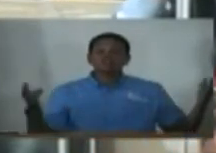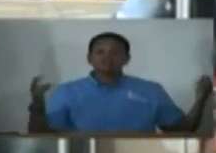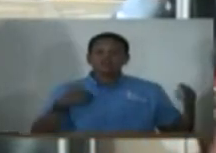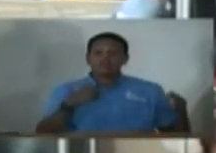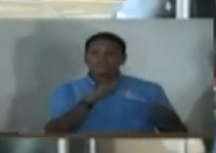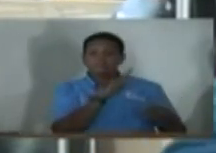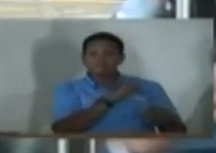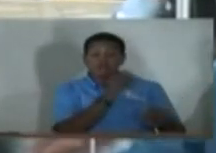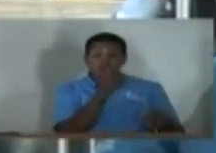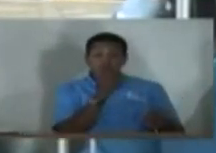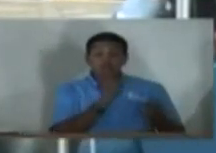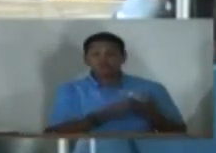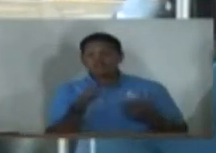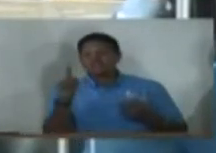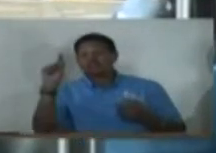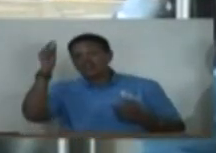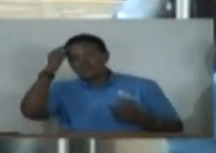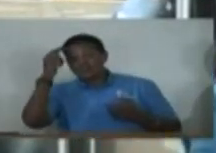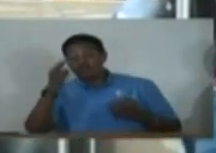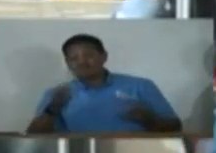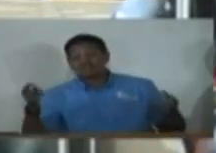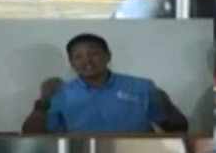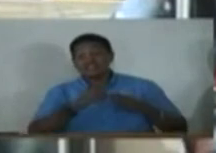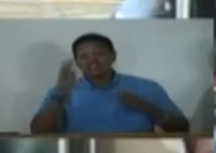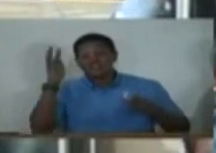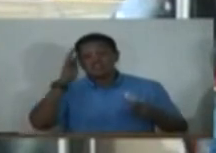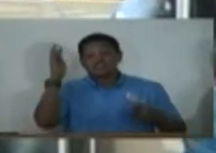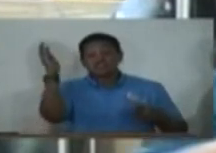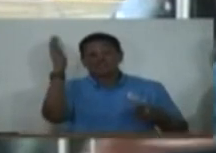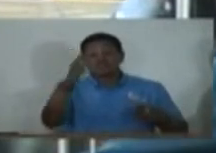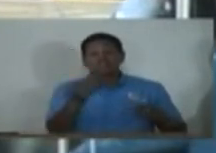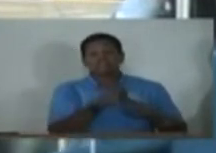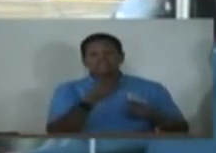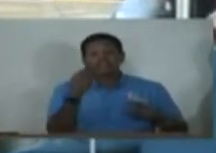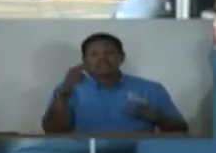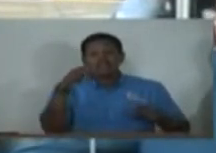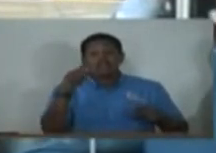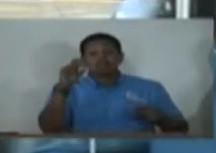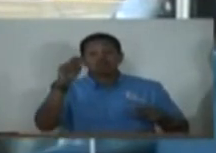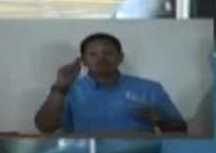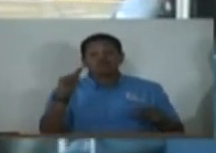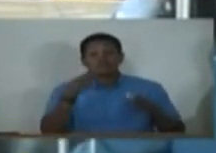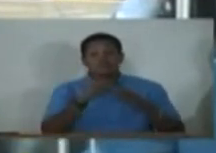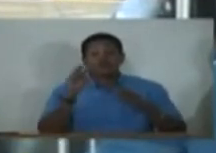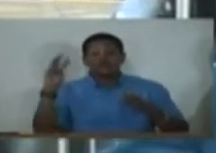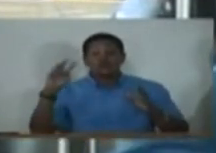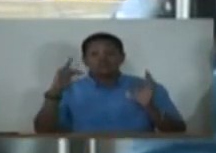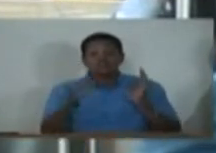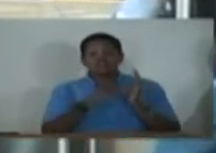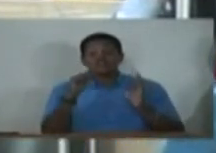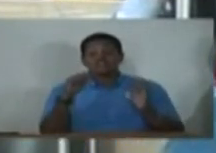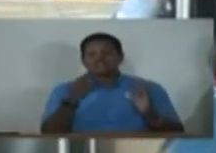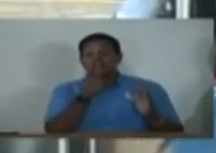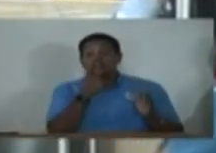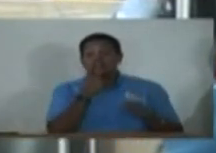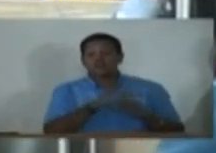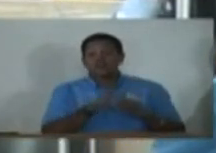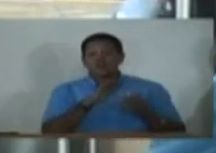personal resources and state resources, in creating the hip strip in West Central St. Andrew along Olympic